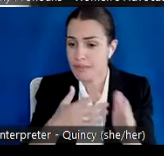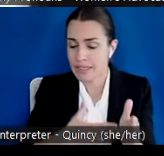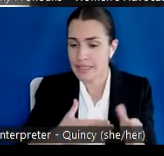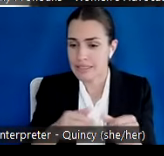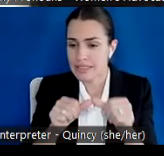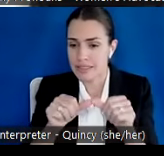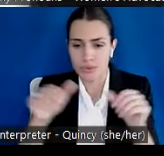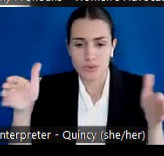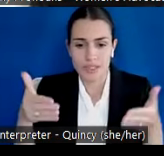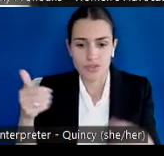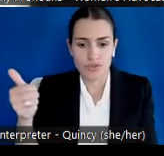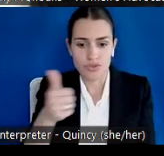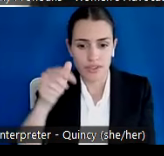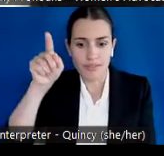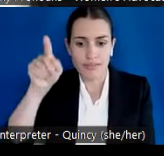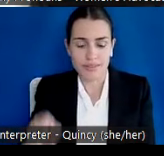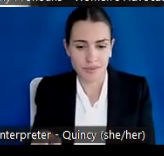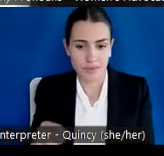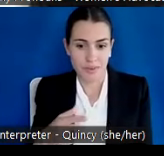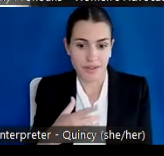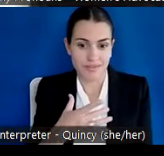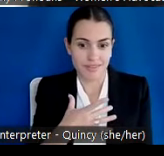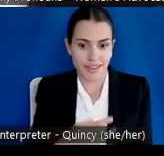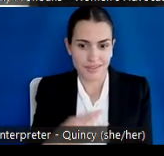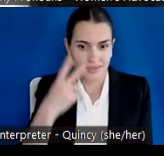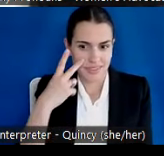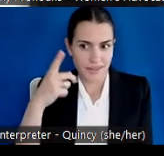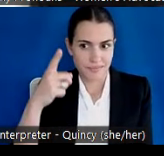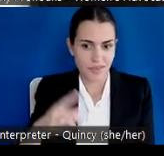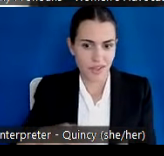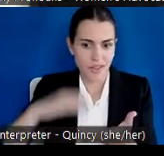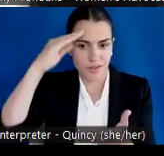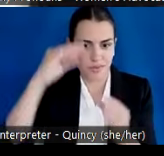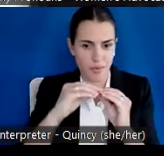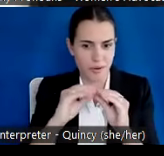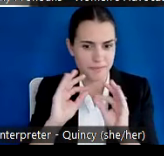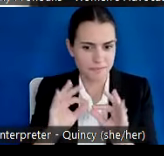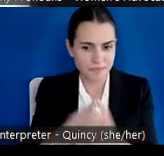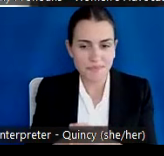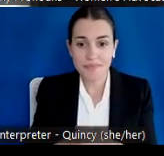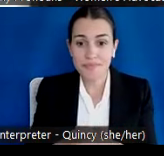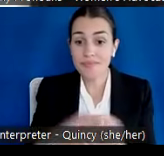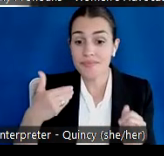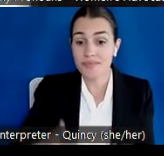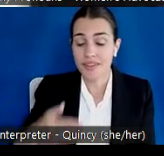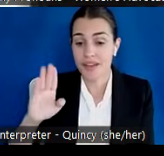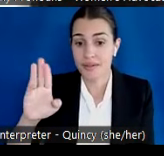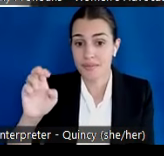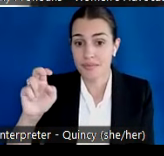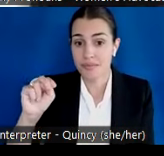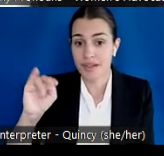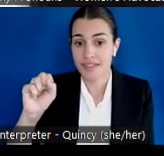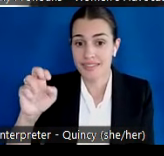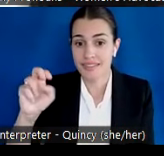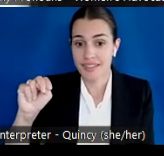yourselves in the chat. We'd love to see it and learn more about who is on the call. For me, my name is Bernison Wheeler. I use she, her